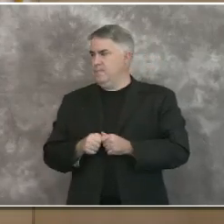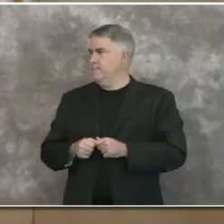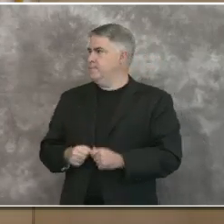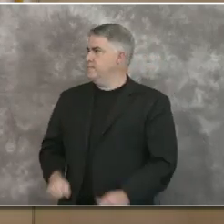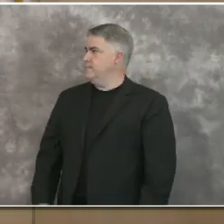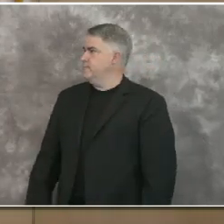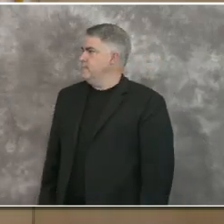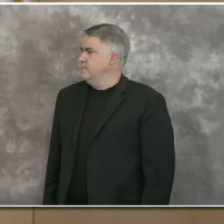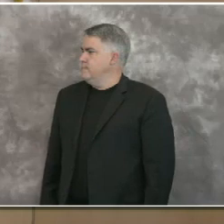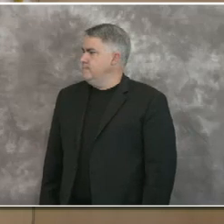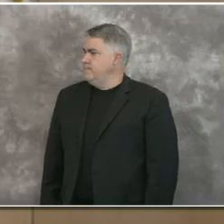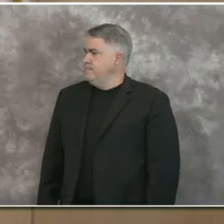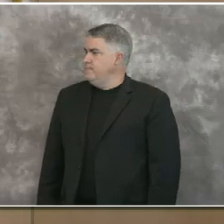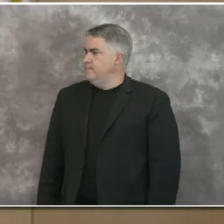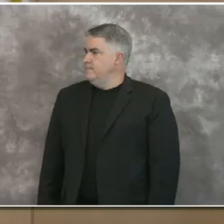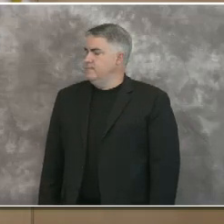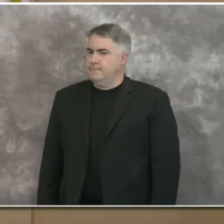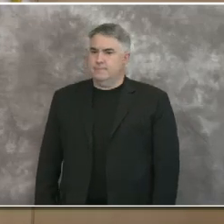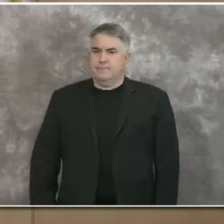Thank you.